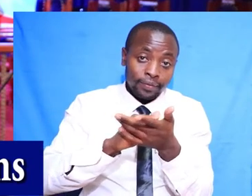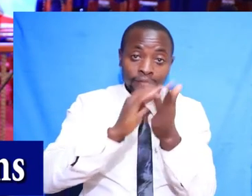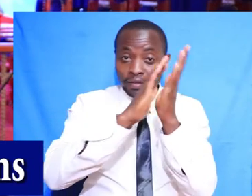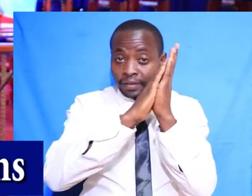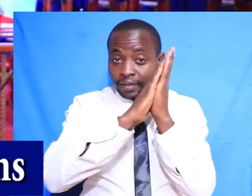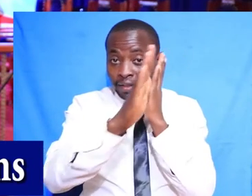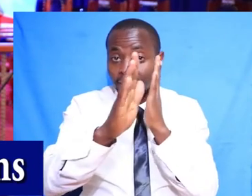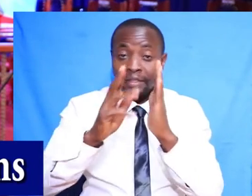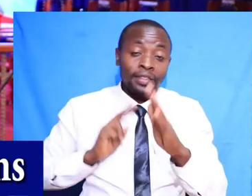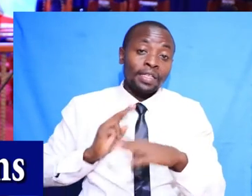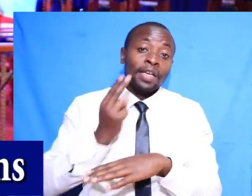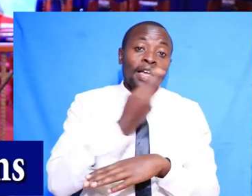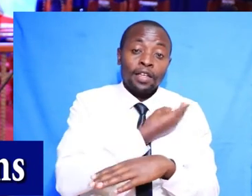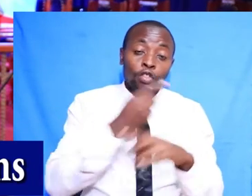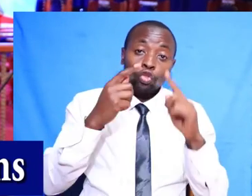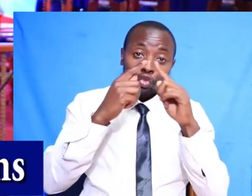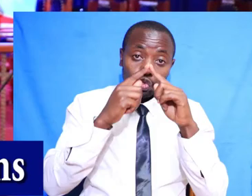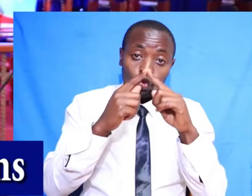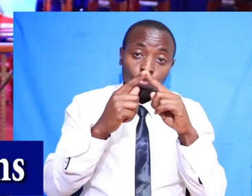directs us to